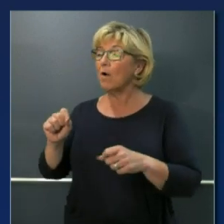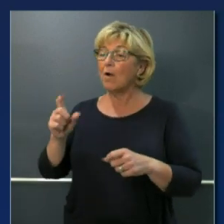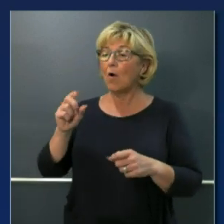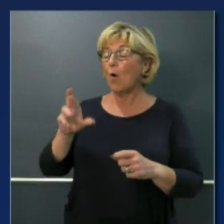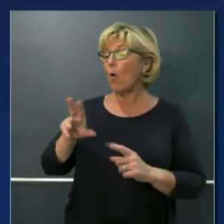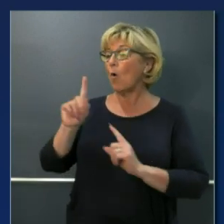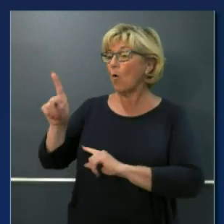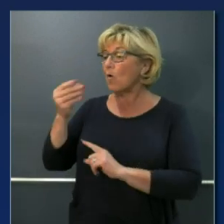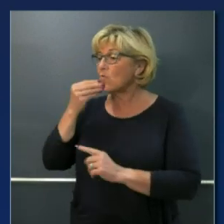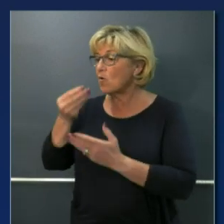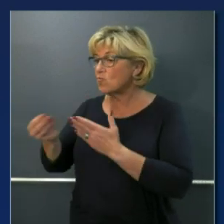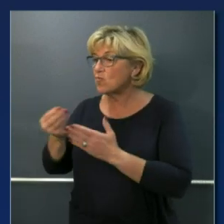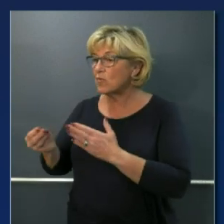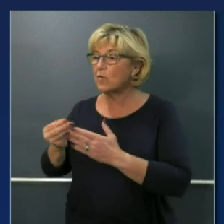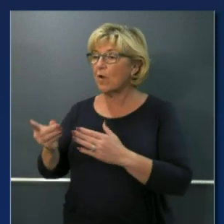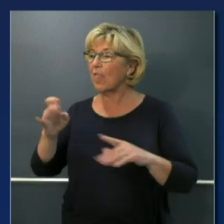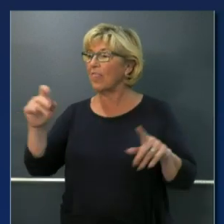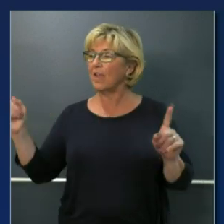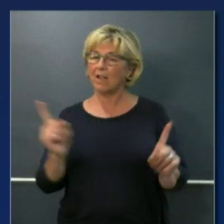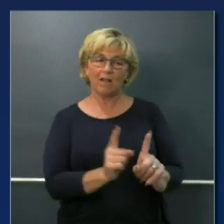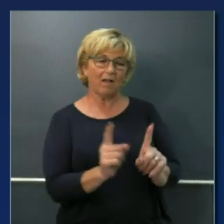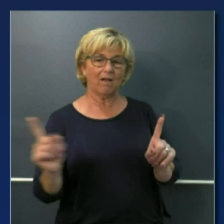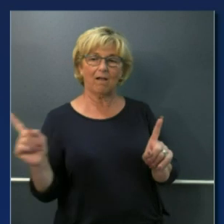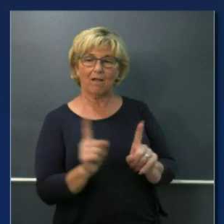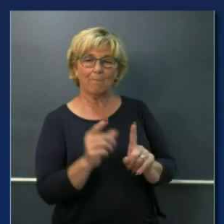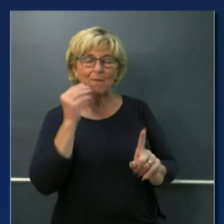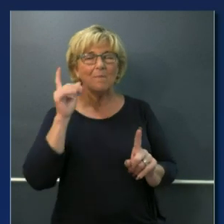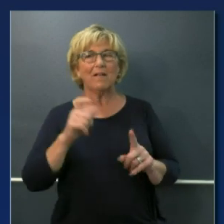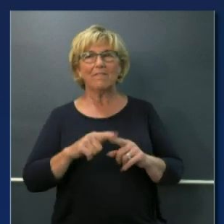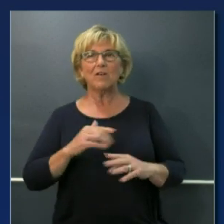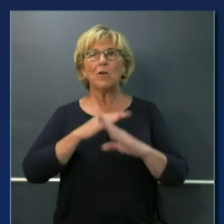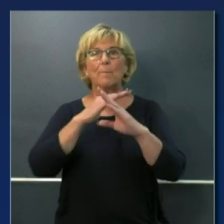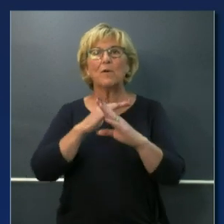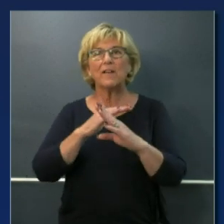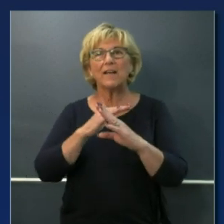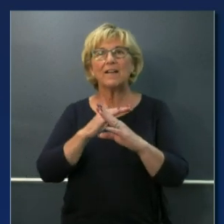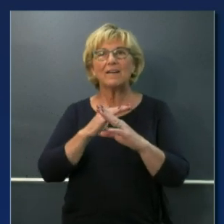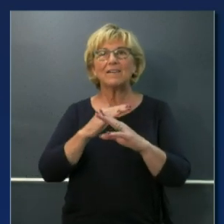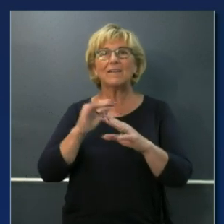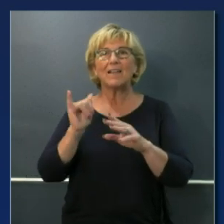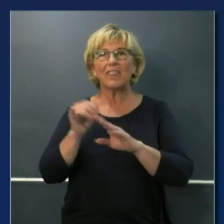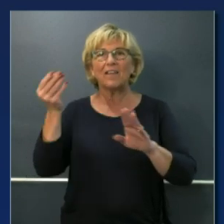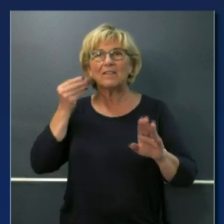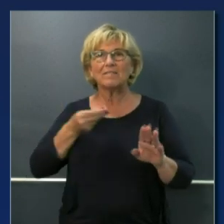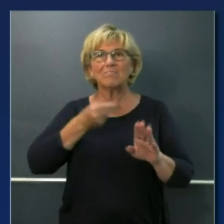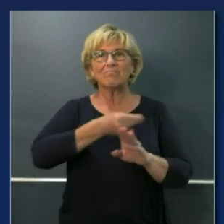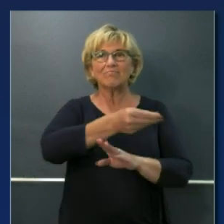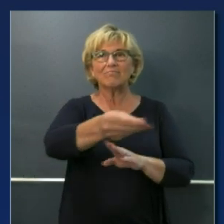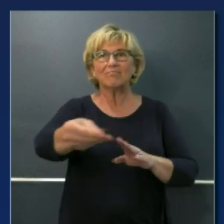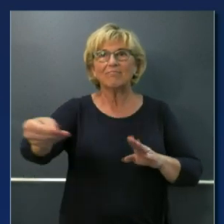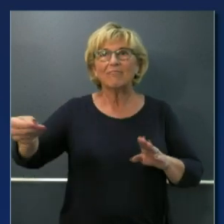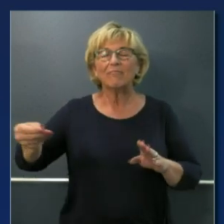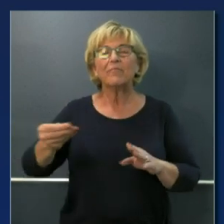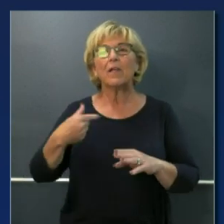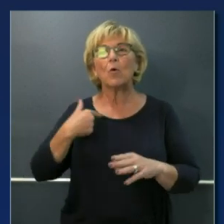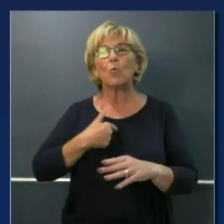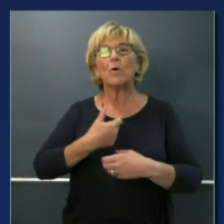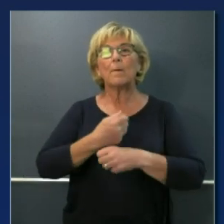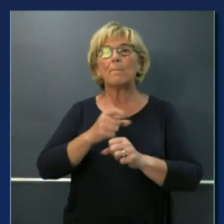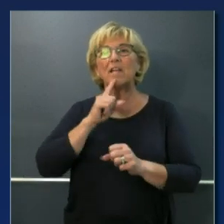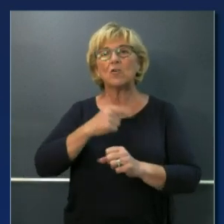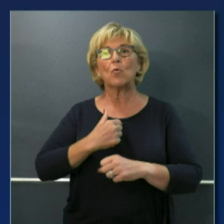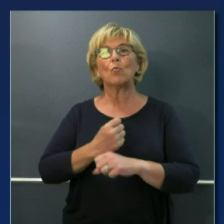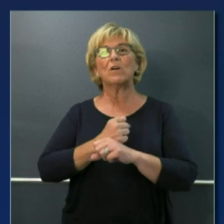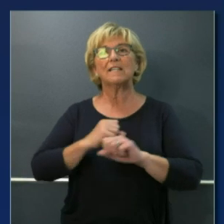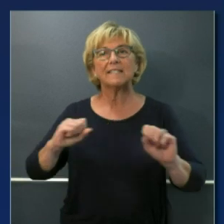store. That's where we are focused right now, and we will continue the work that we are doing across all of those indicators to make sure that we are safe